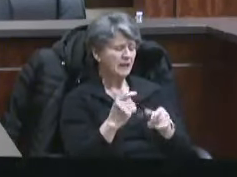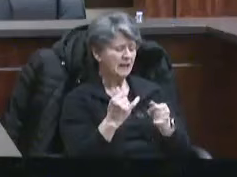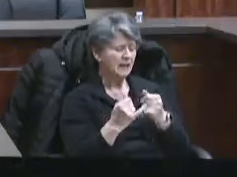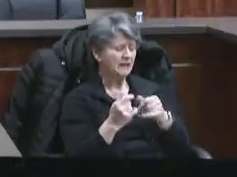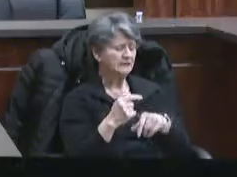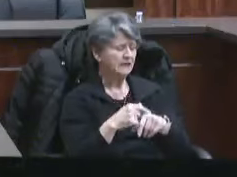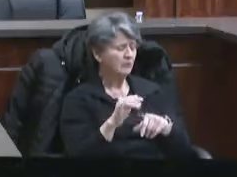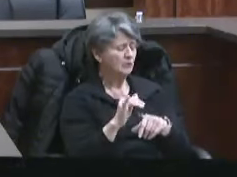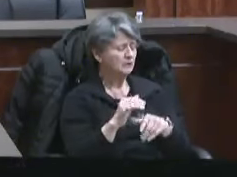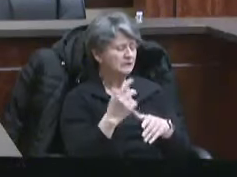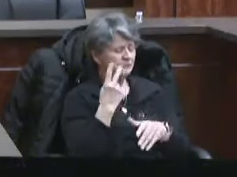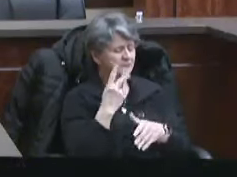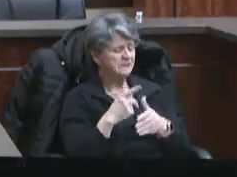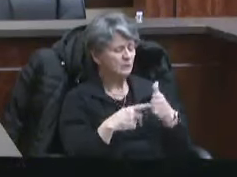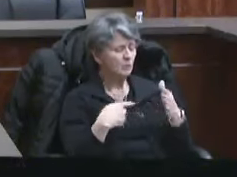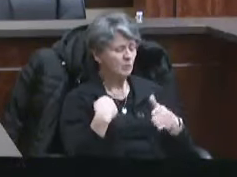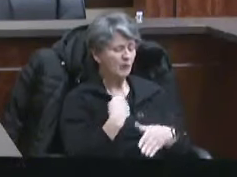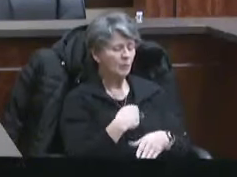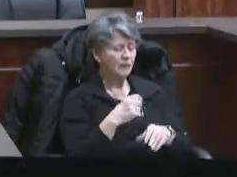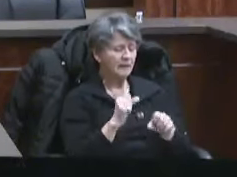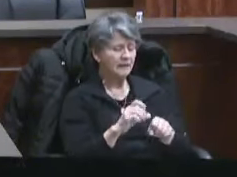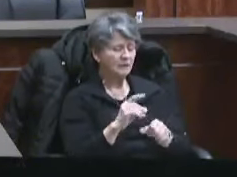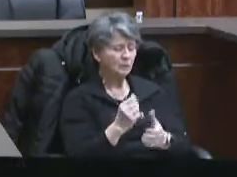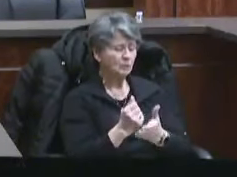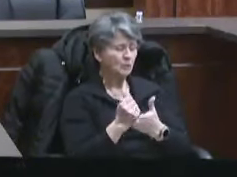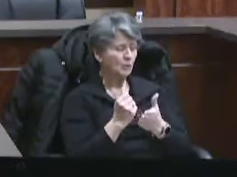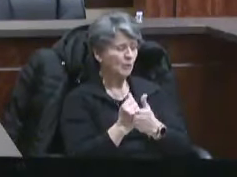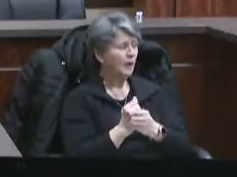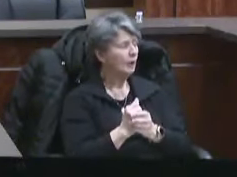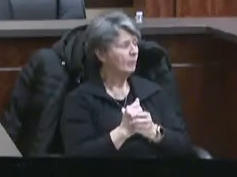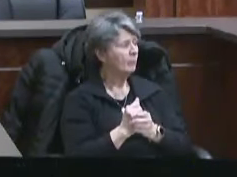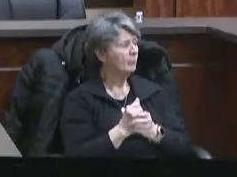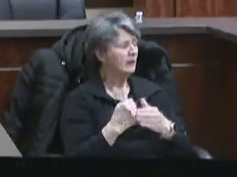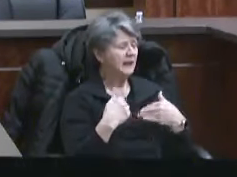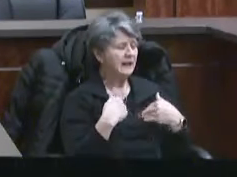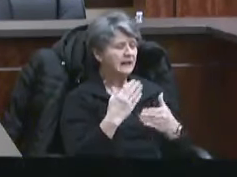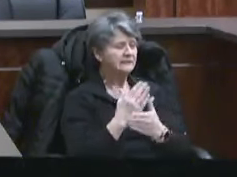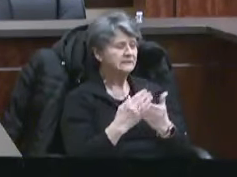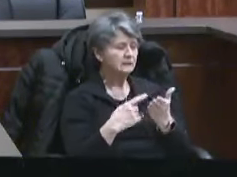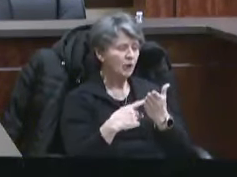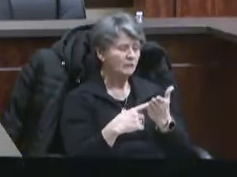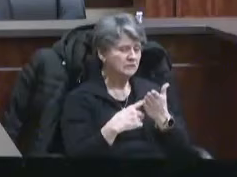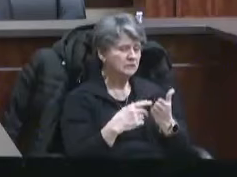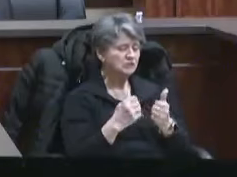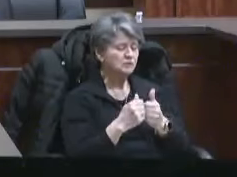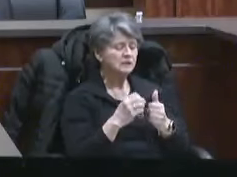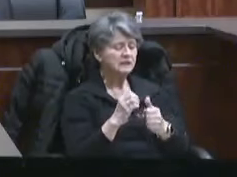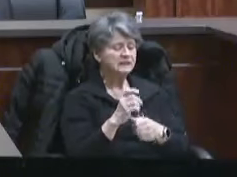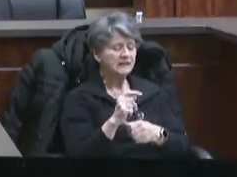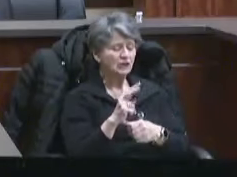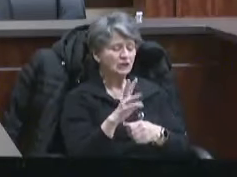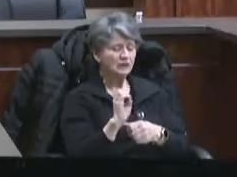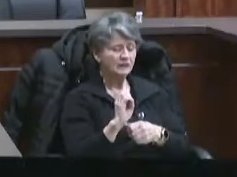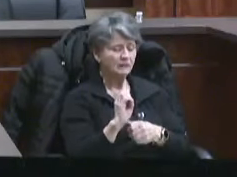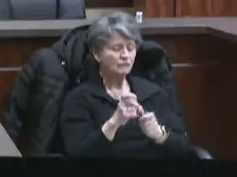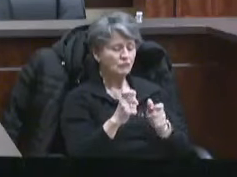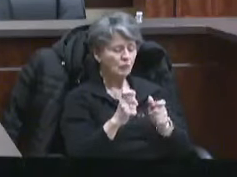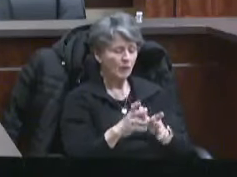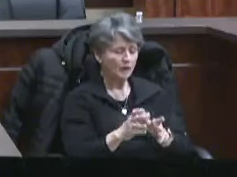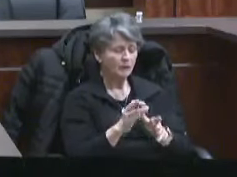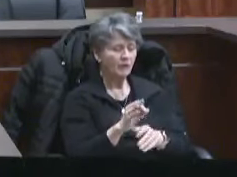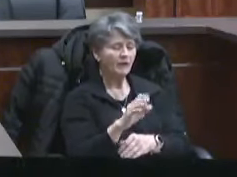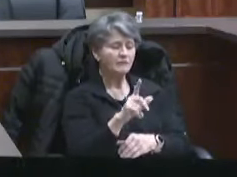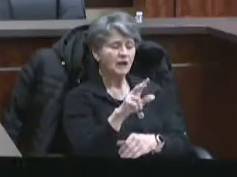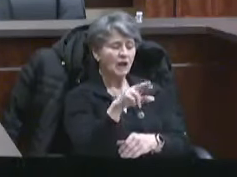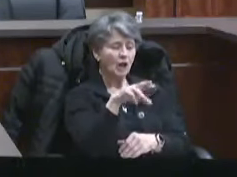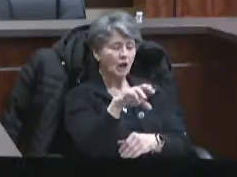and also see what we can do to help. Had some conversations with the executive director of LARS, asking